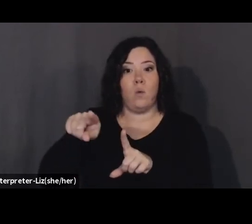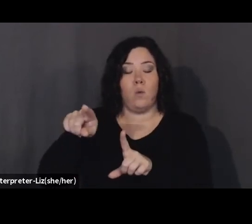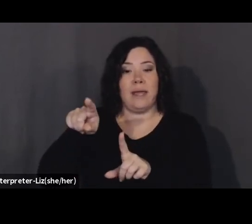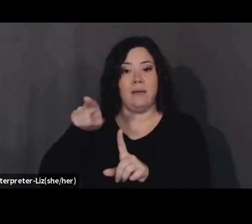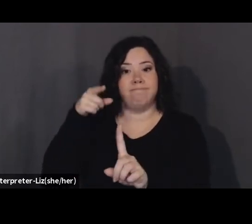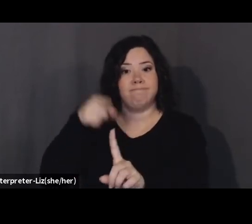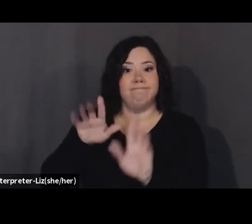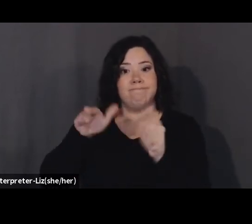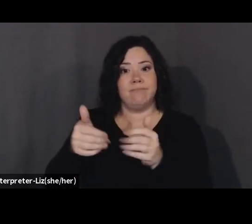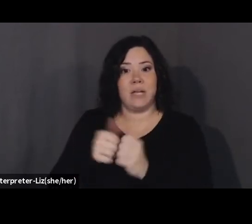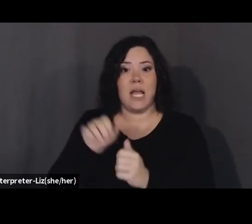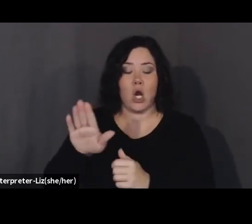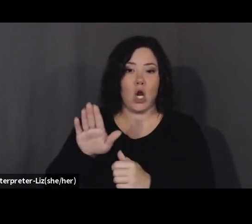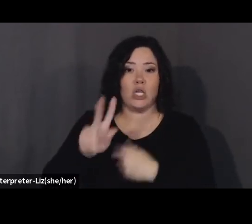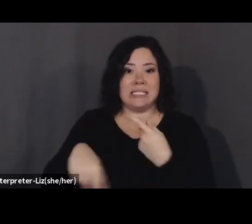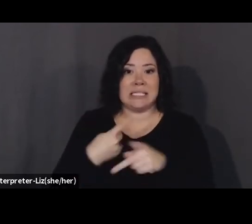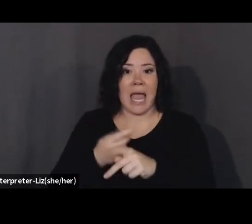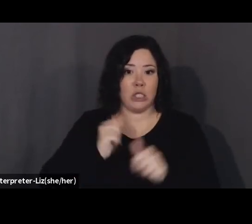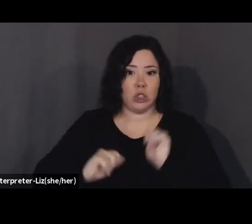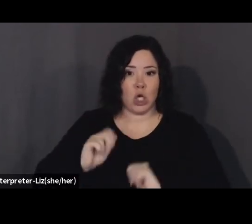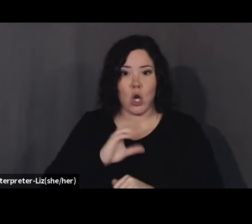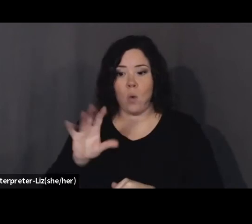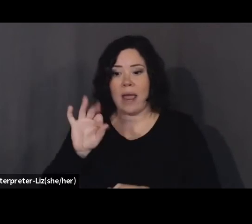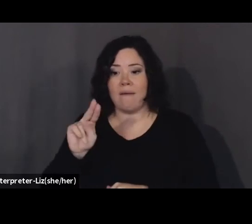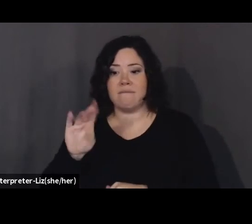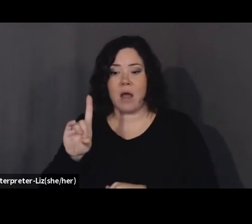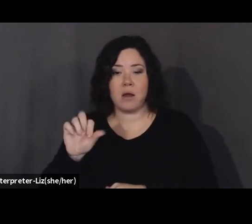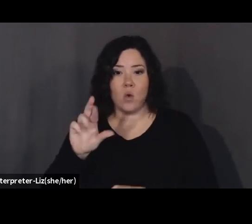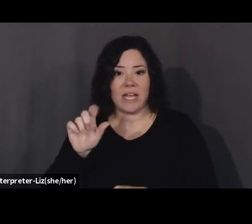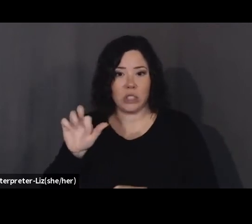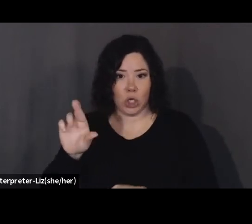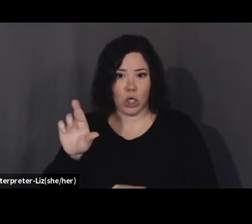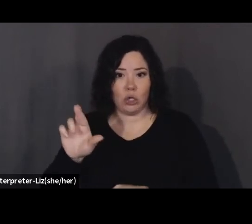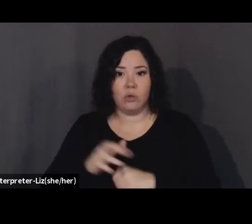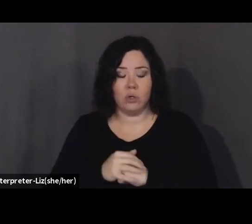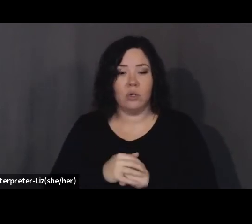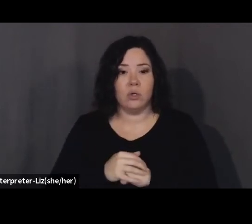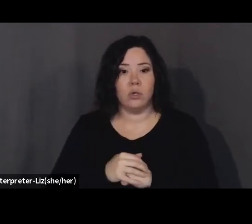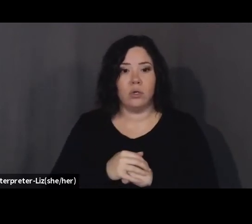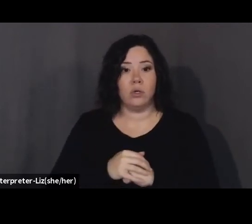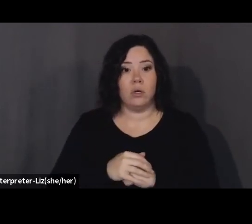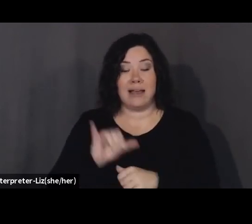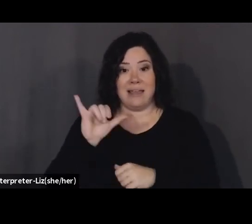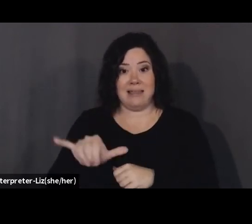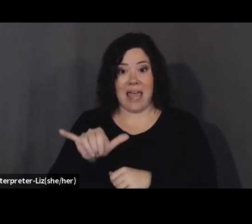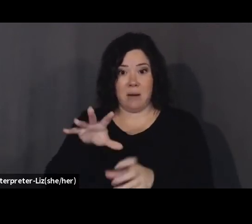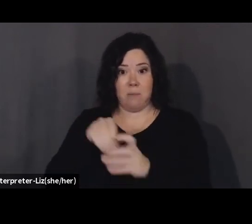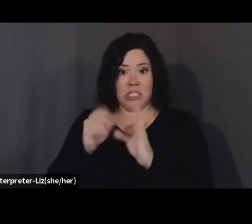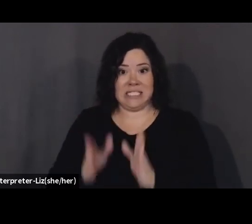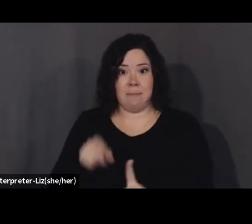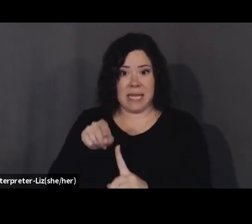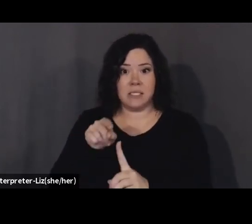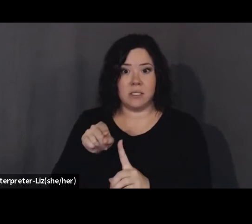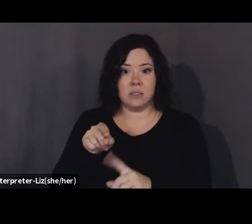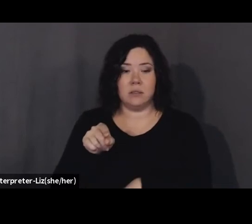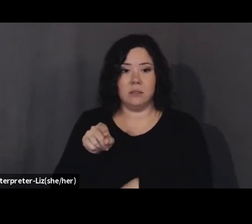show and fundraiser. I believe that the program participant gave people